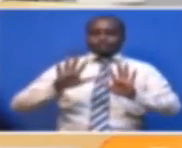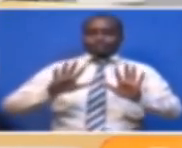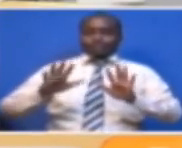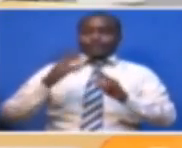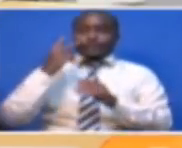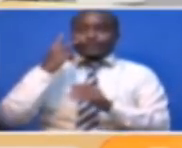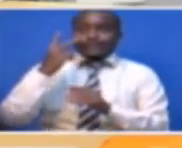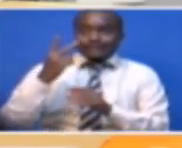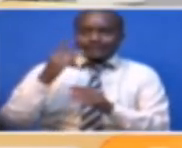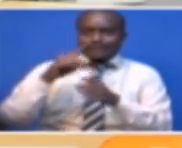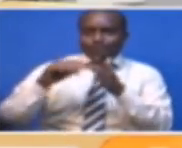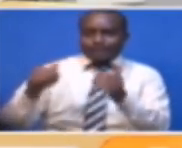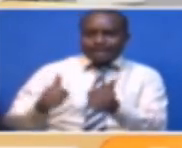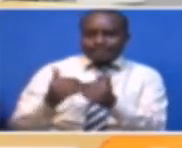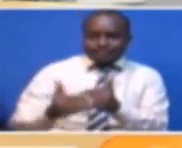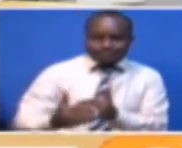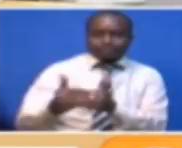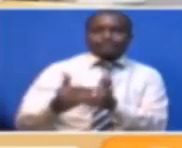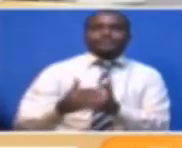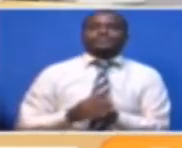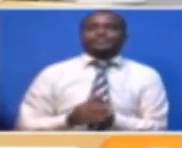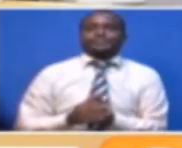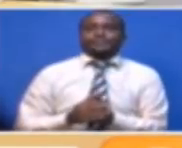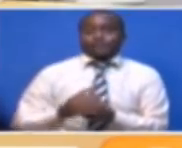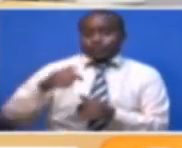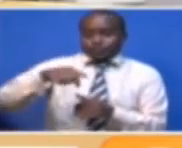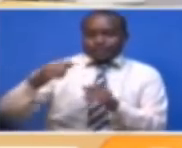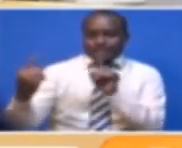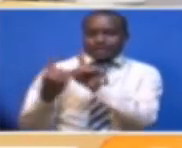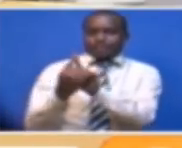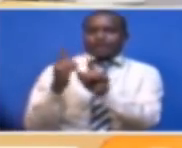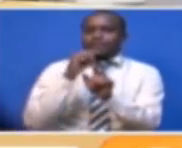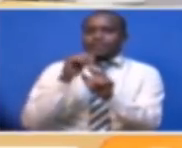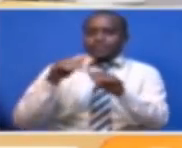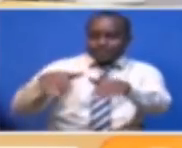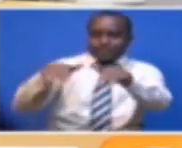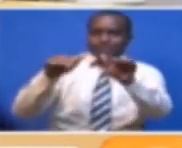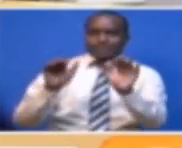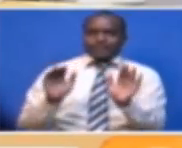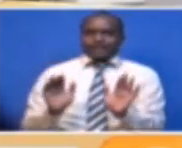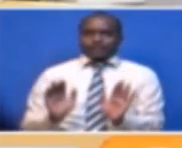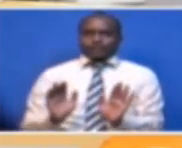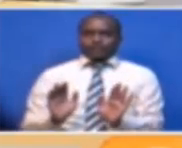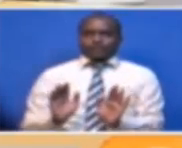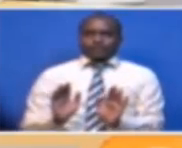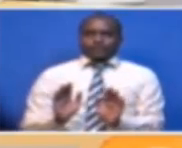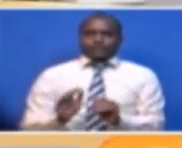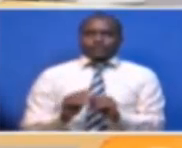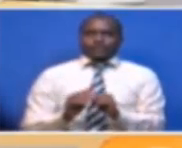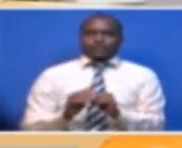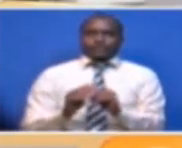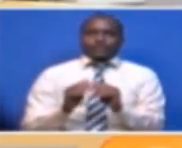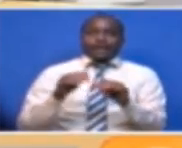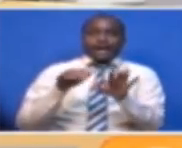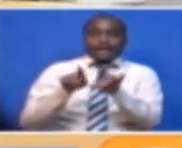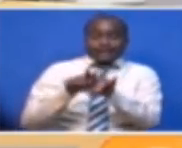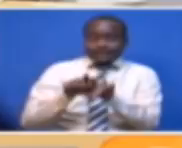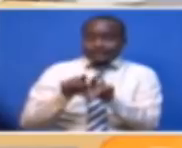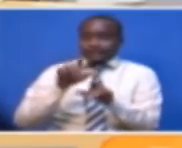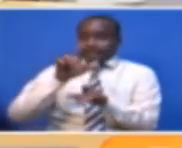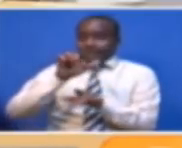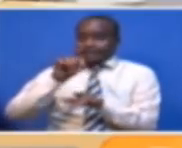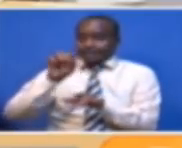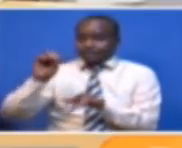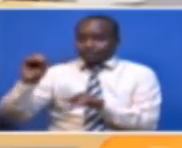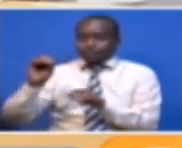see what will happen next. Well, today they met at the burial of former Minister Henry Obwocha, and as Stephen Leto now reports,